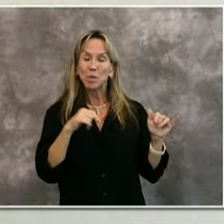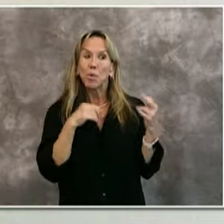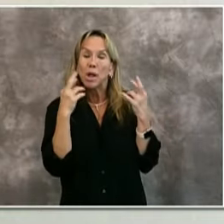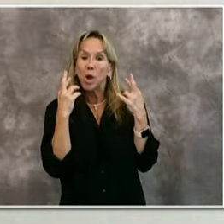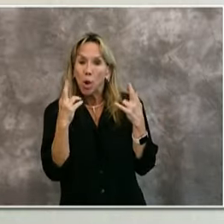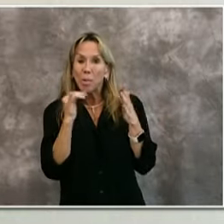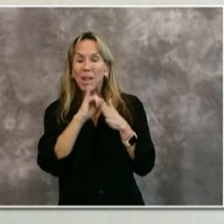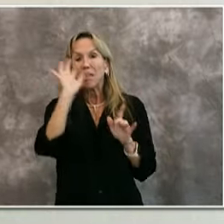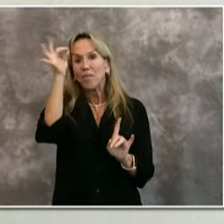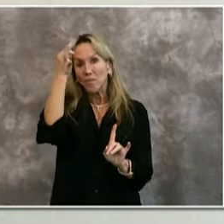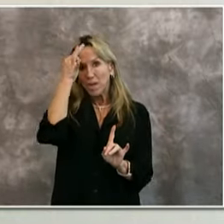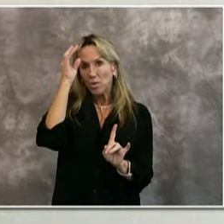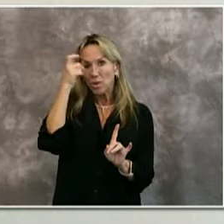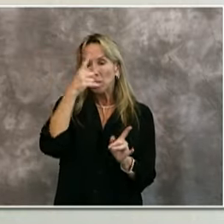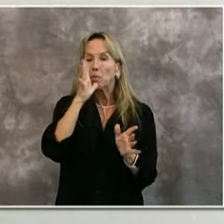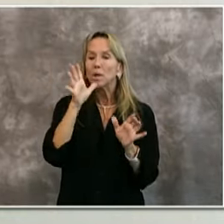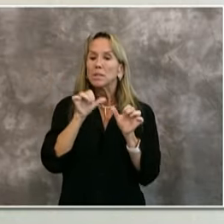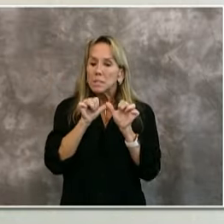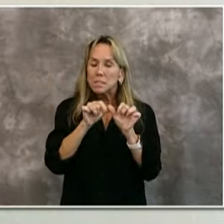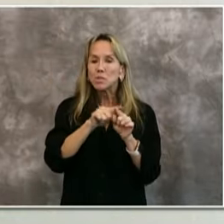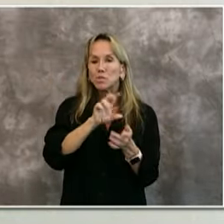continue to provide help and assistance.